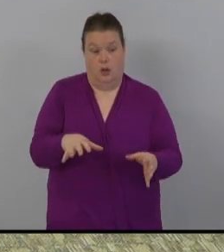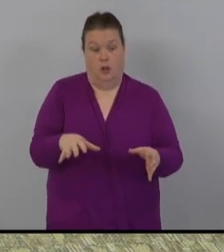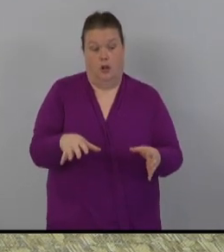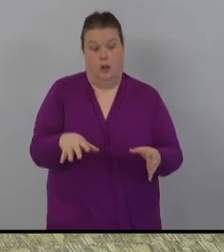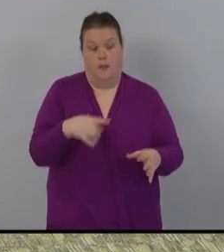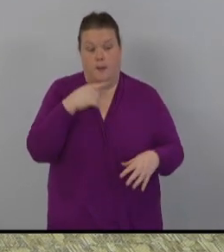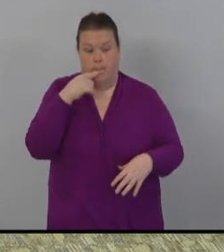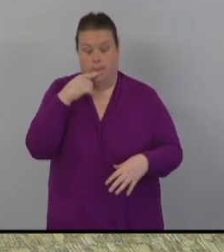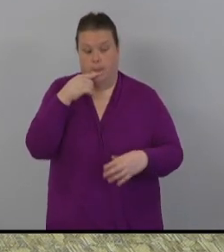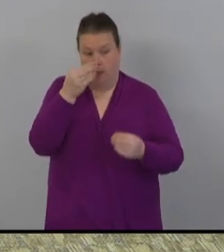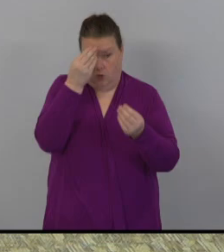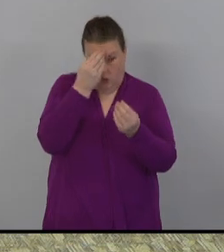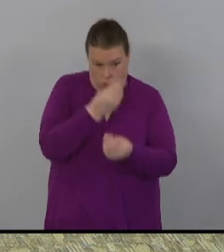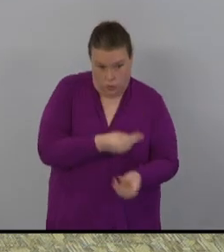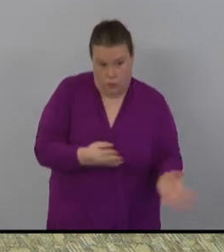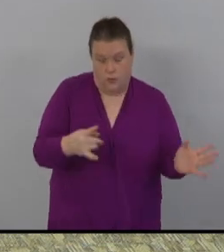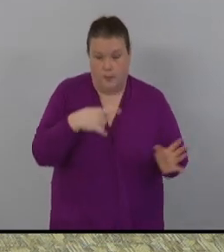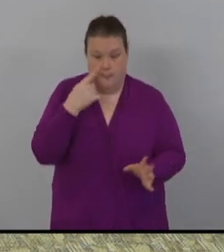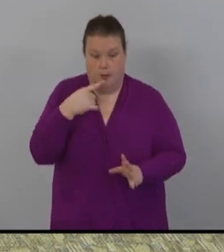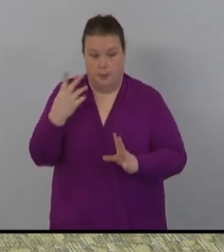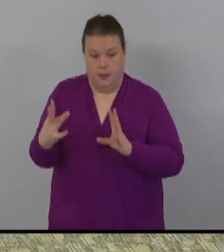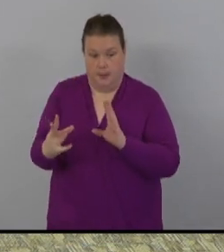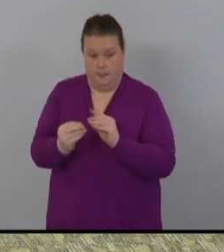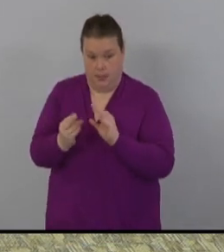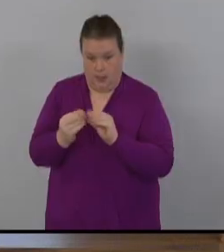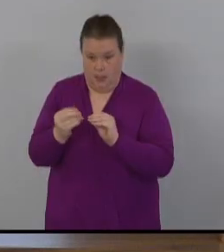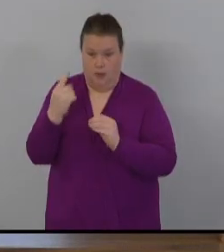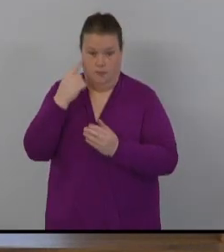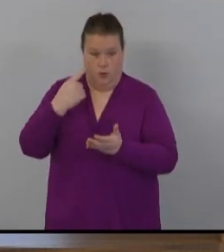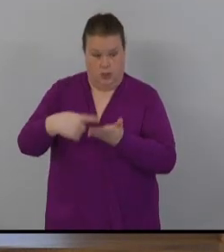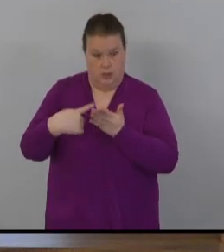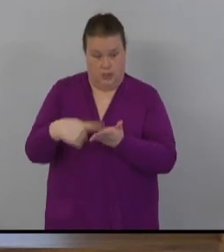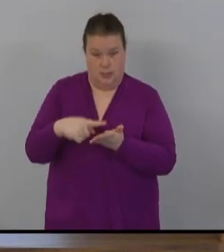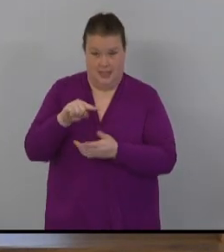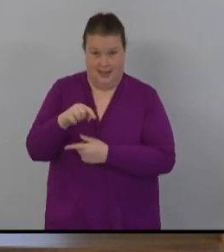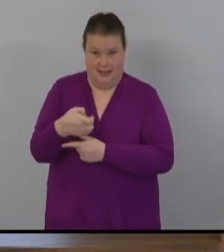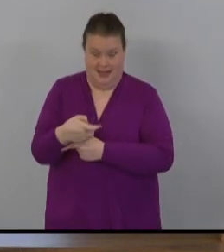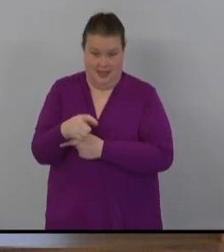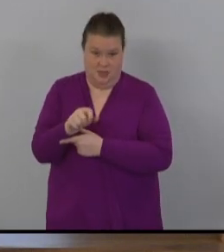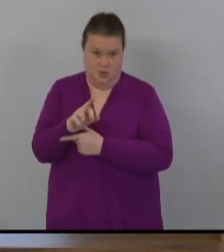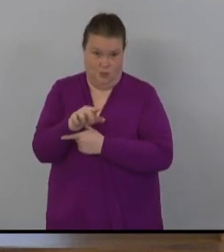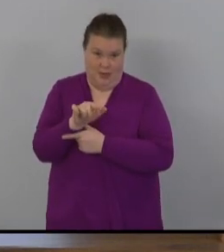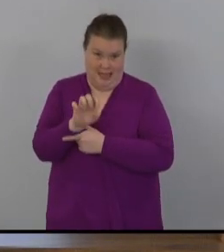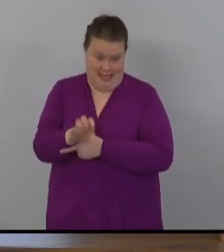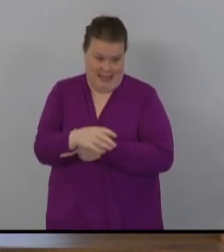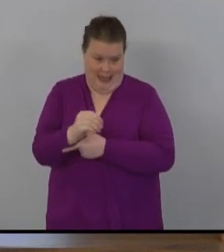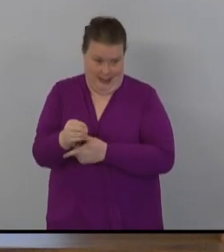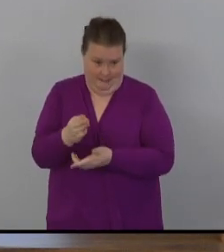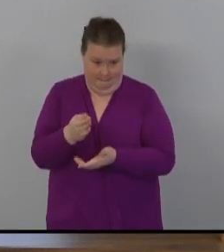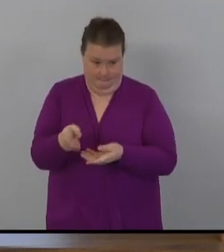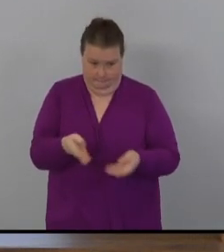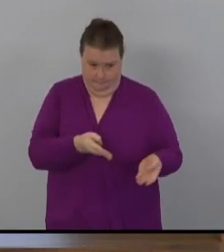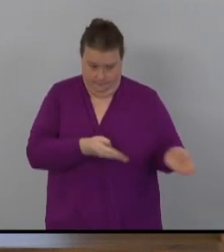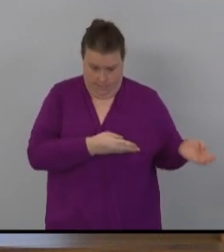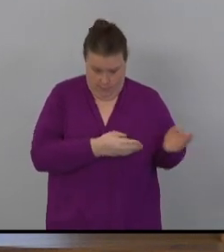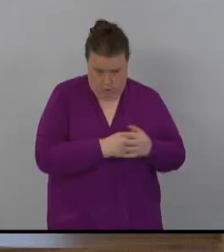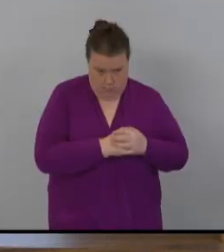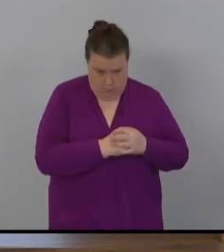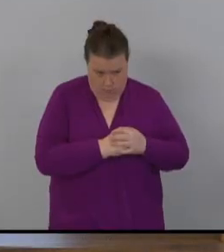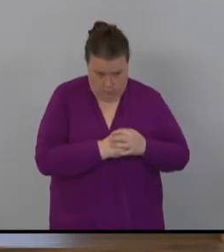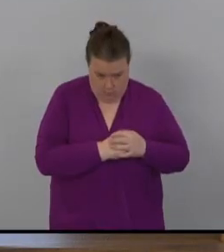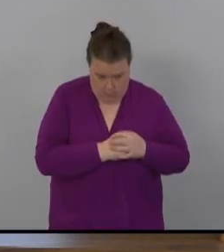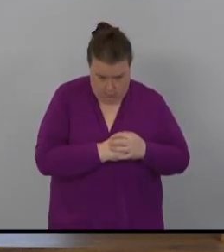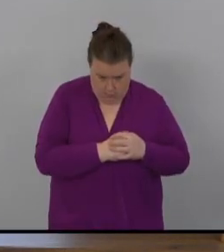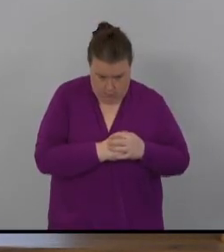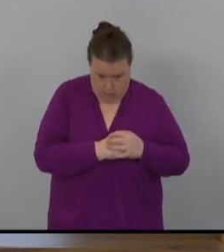to discuss budget and proposed tax rate for the 2025-26 fiscal year. Setting the proposal tax rate and the